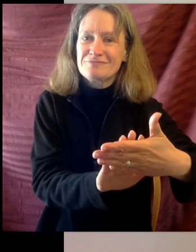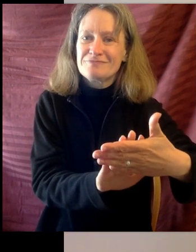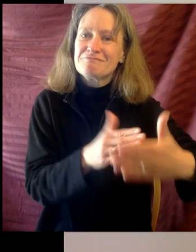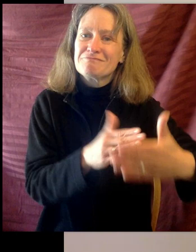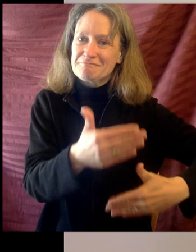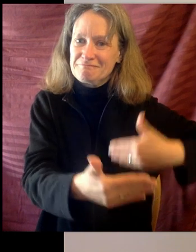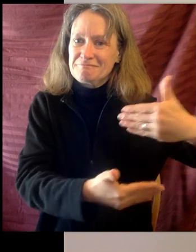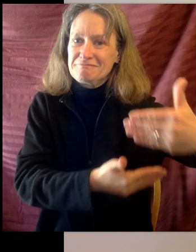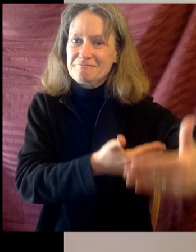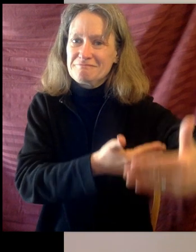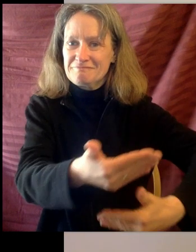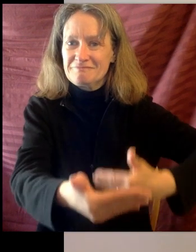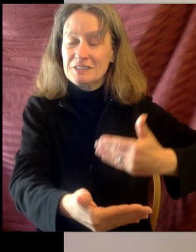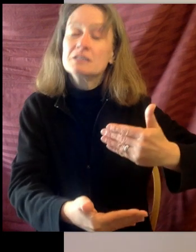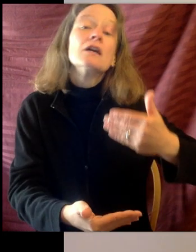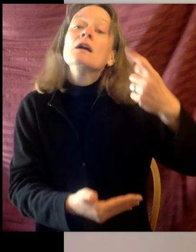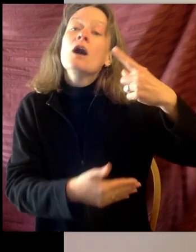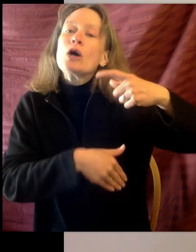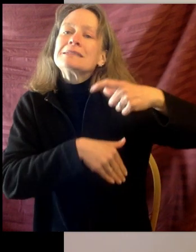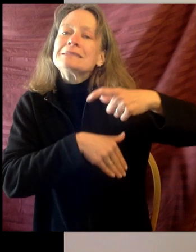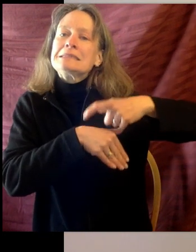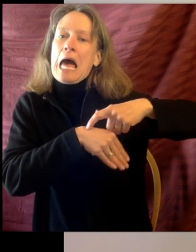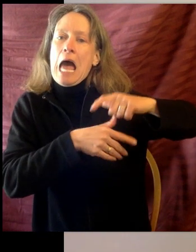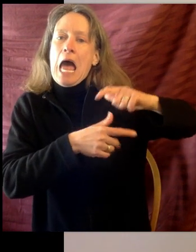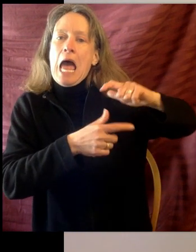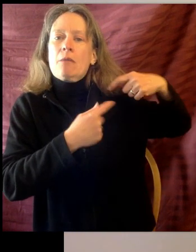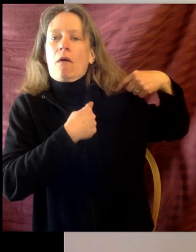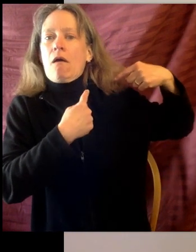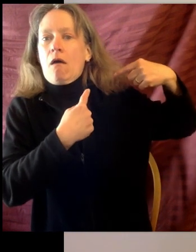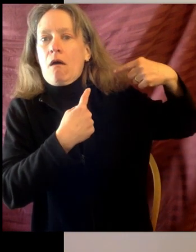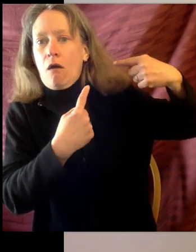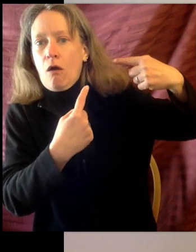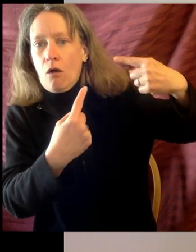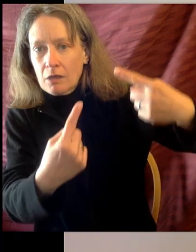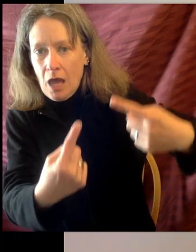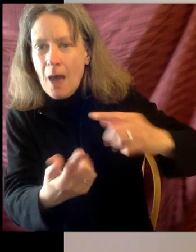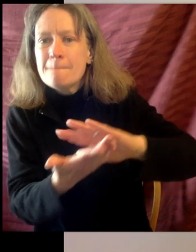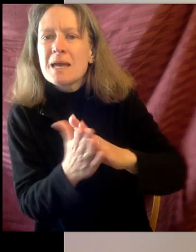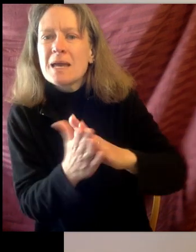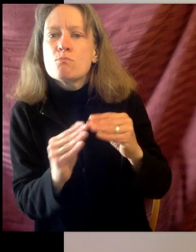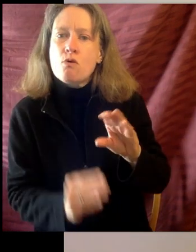And so over time, it became common to have no spines.